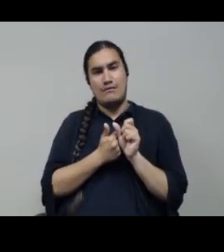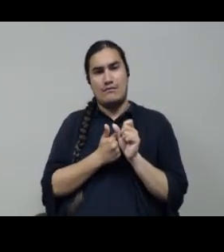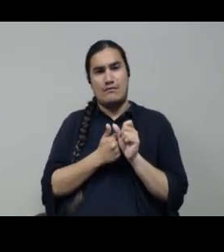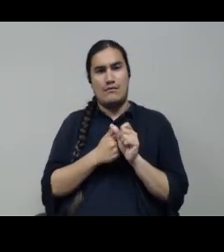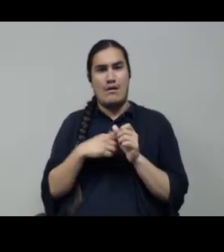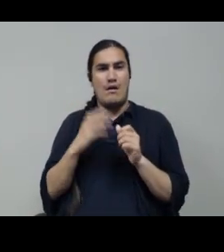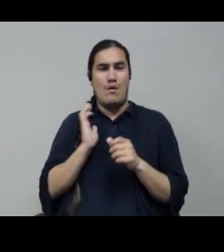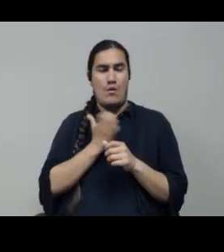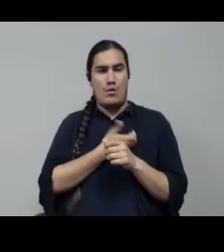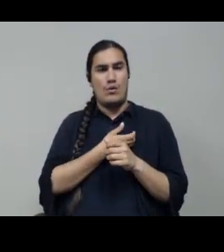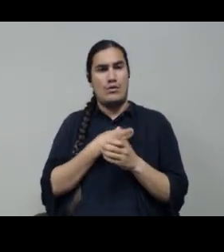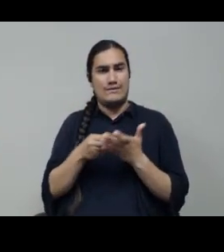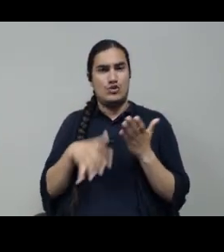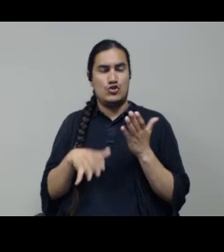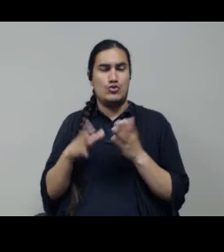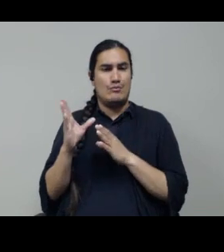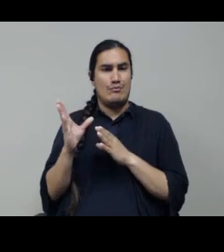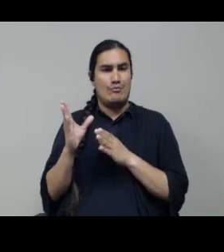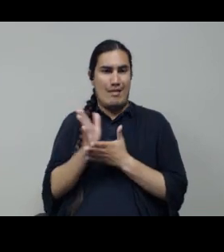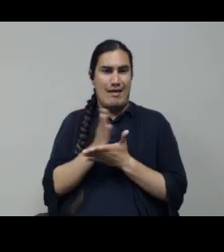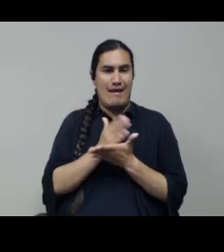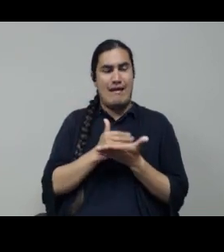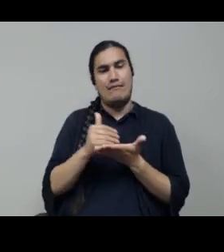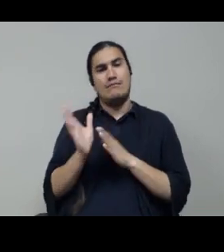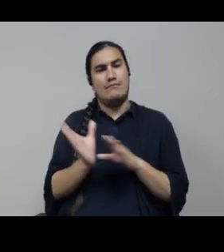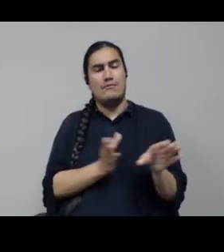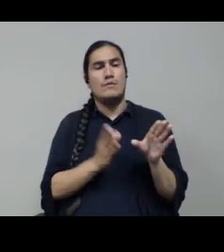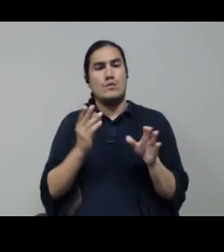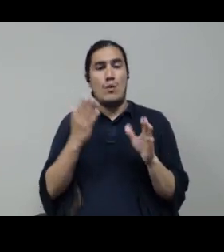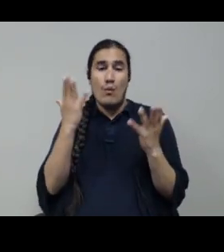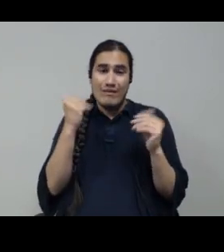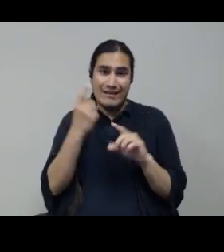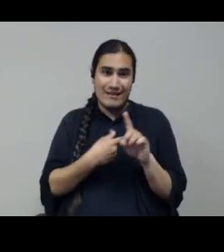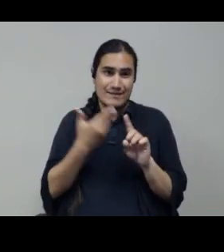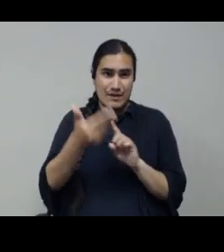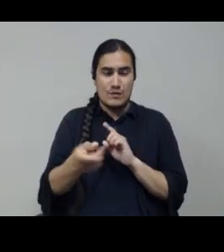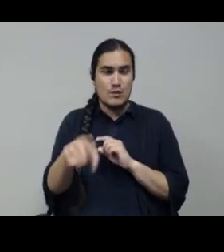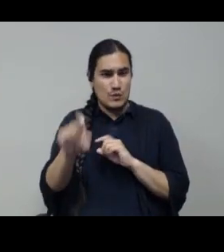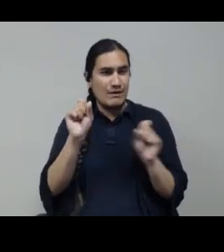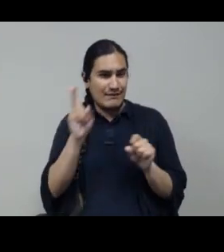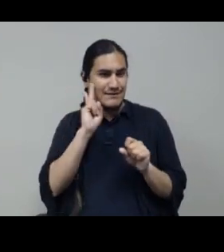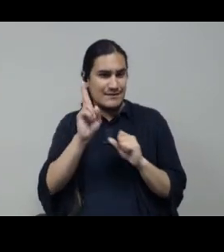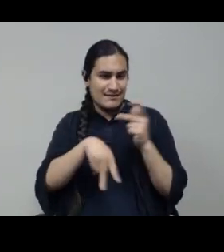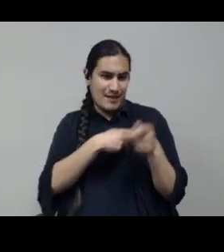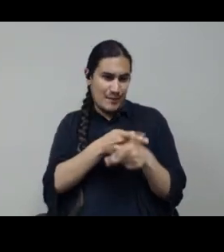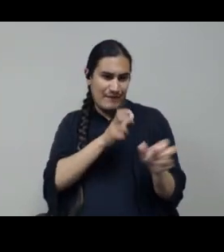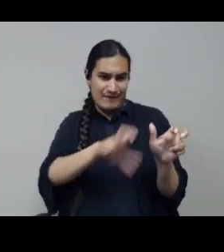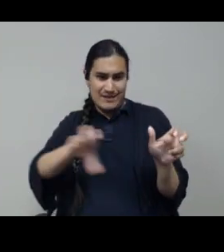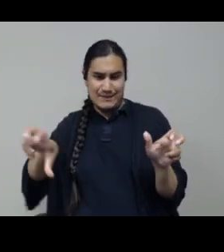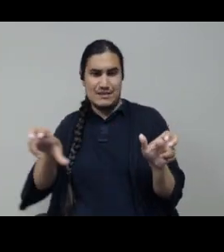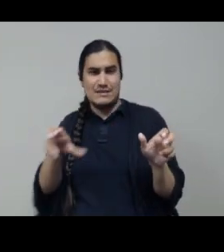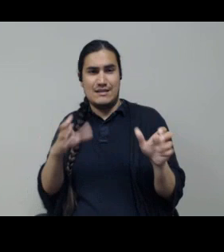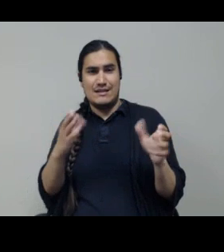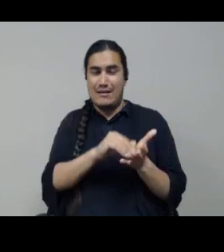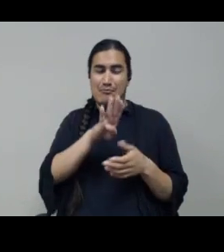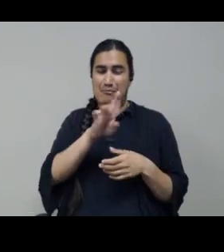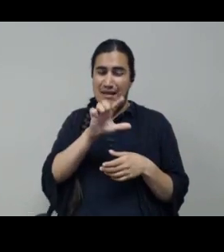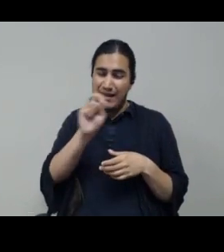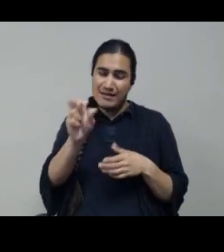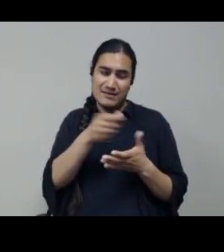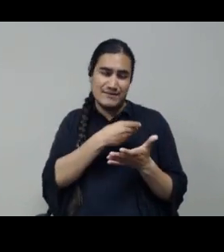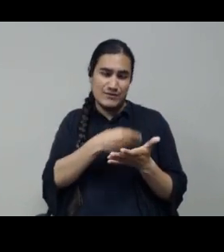plans, so that hopefully in the next month or so, I'll be able to give them to you so you can see the types of investments. And these are billions of dollars that are